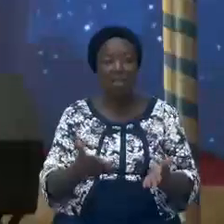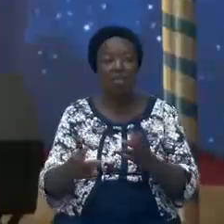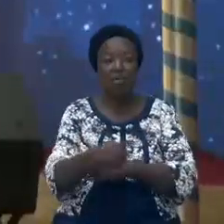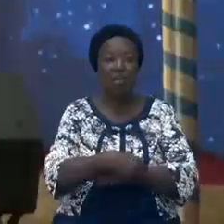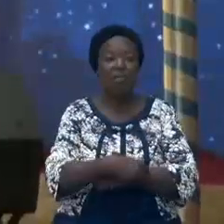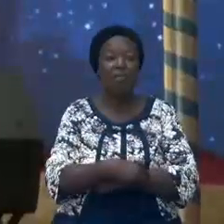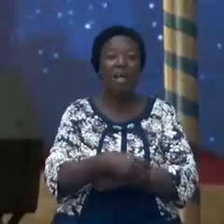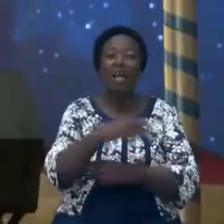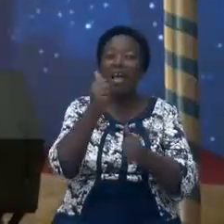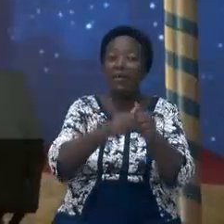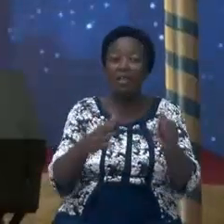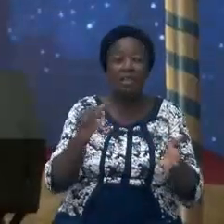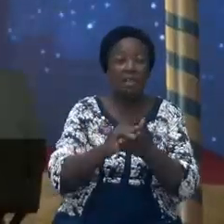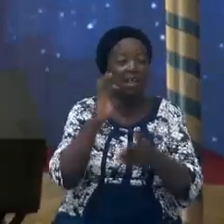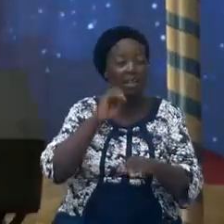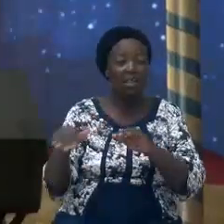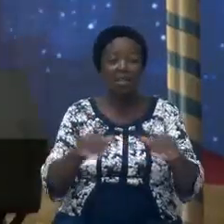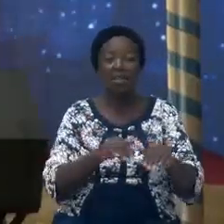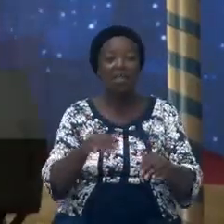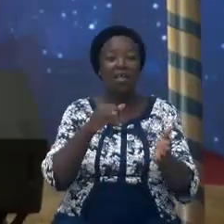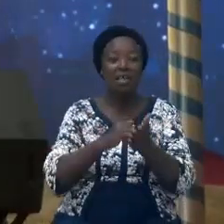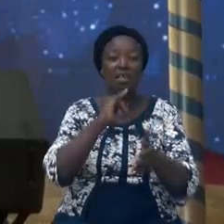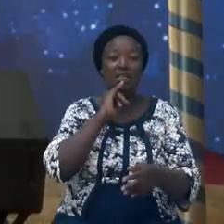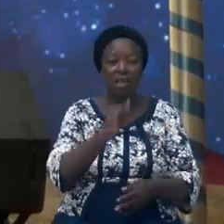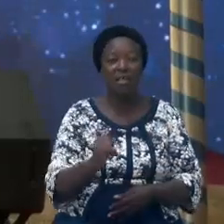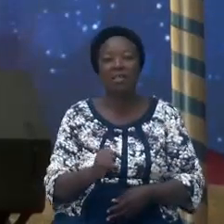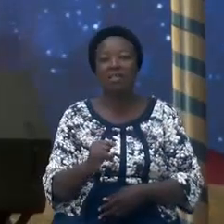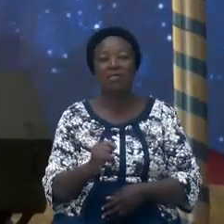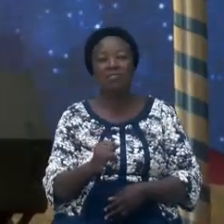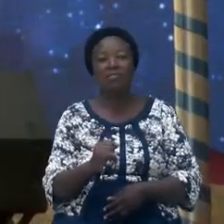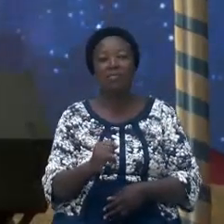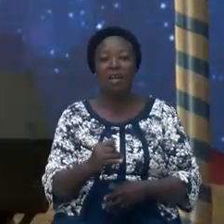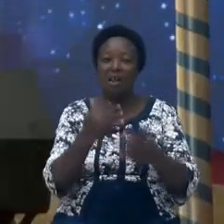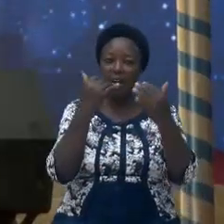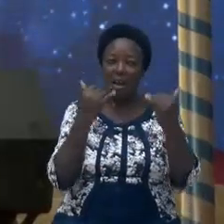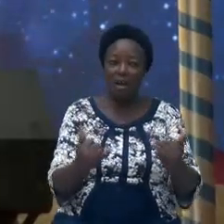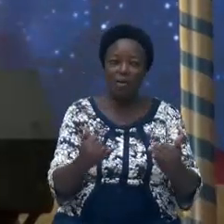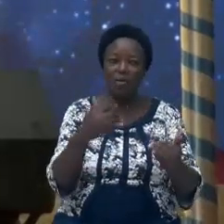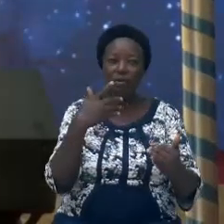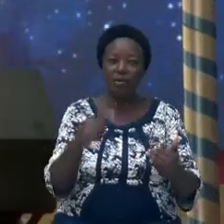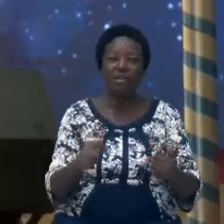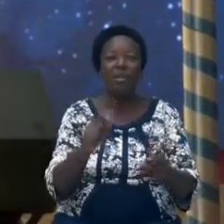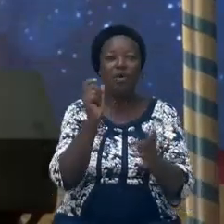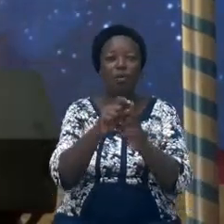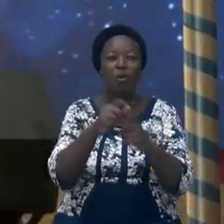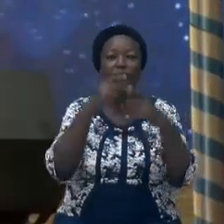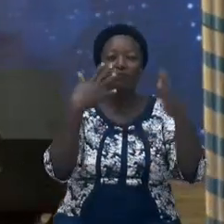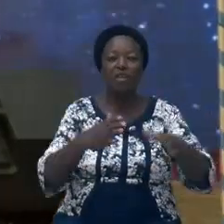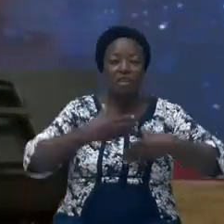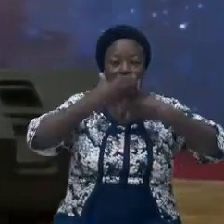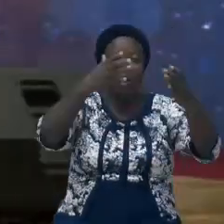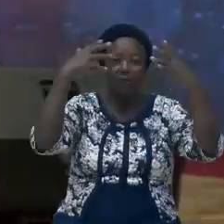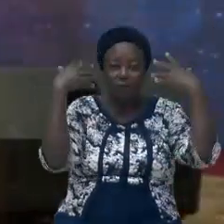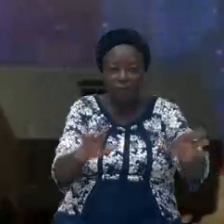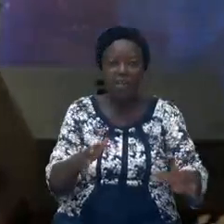available today. Forgiveness still available today. Everything he did, it is. Now